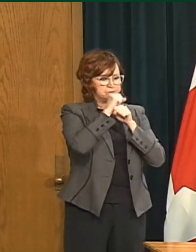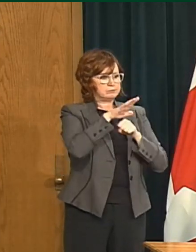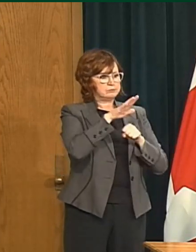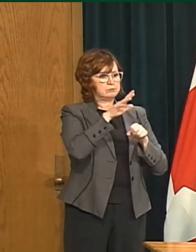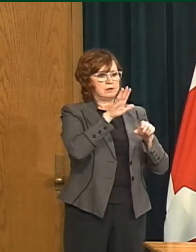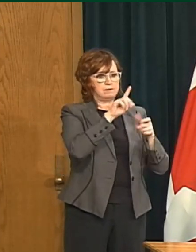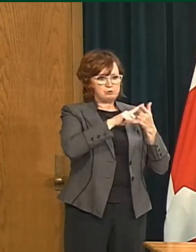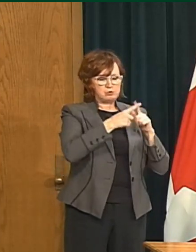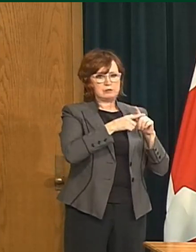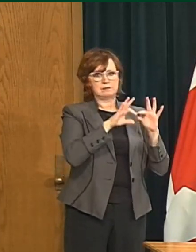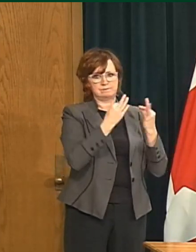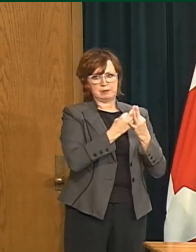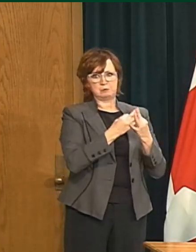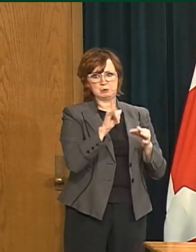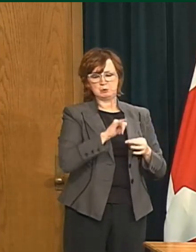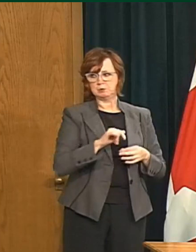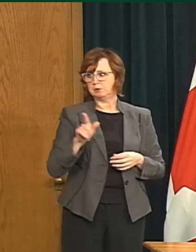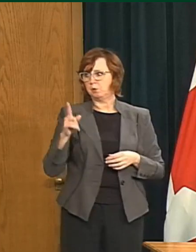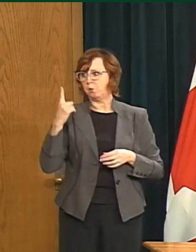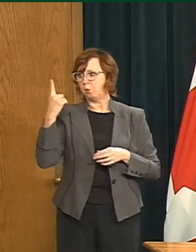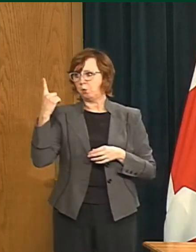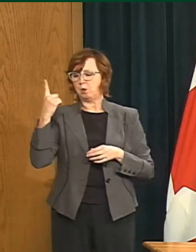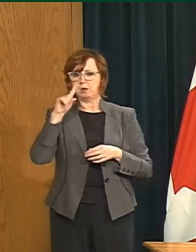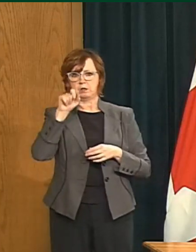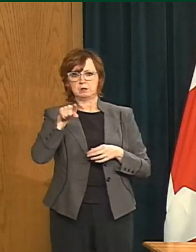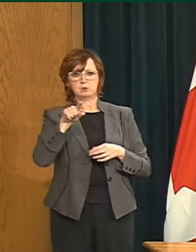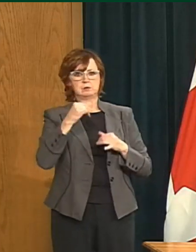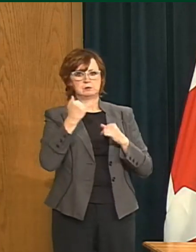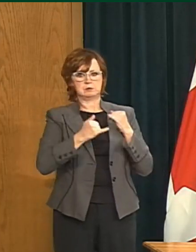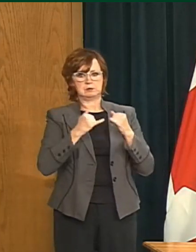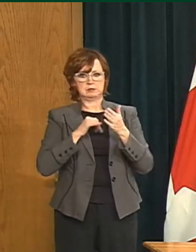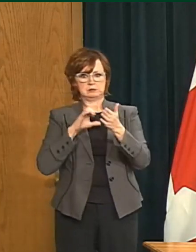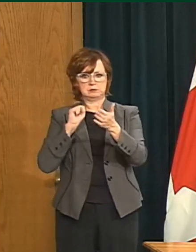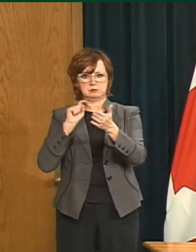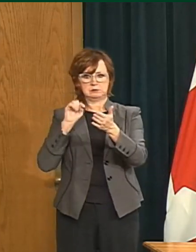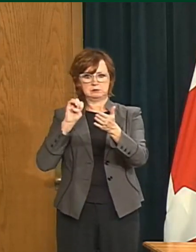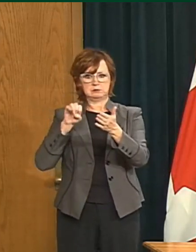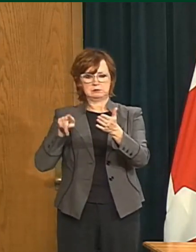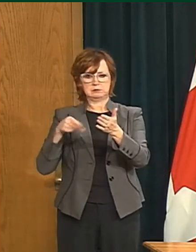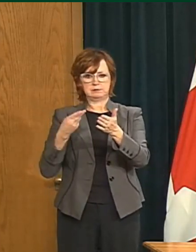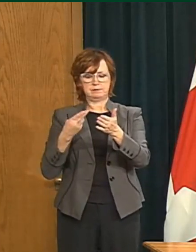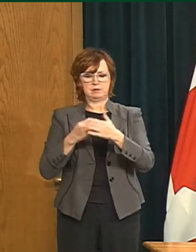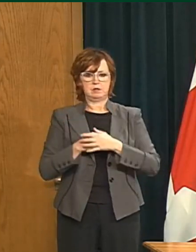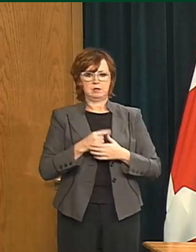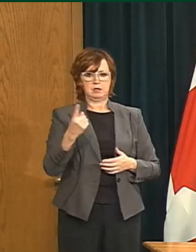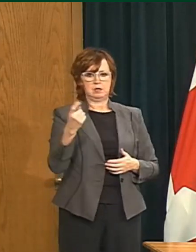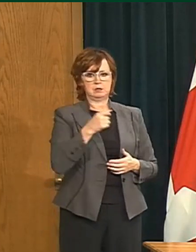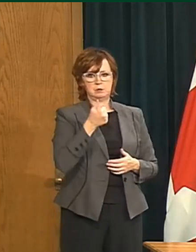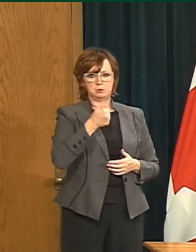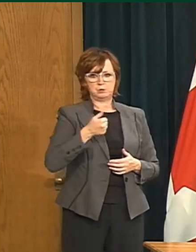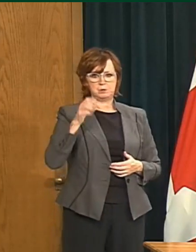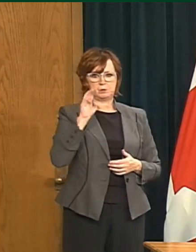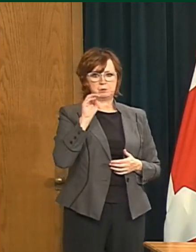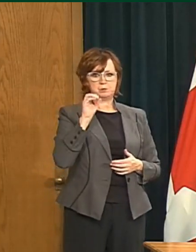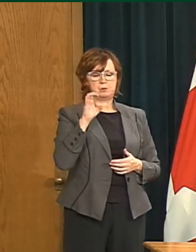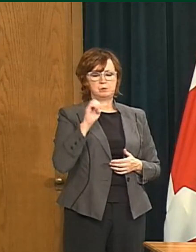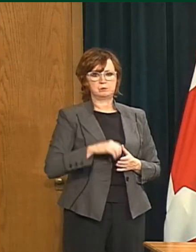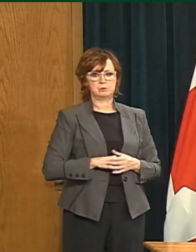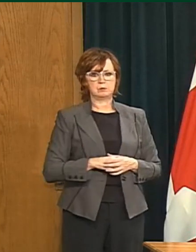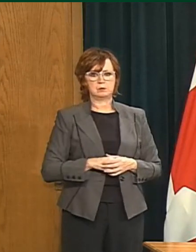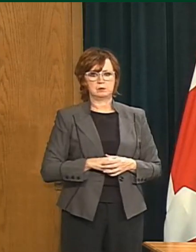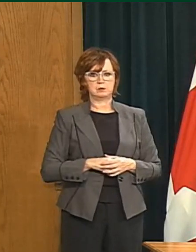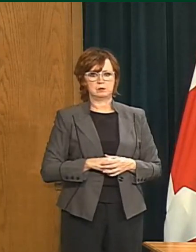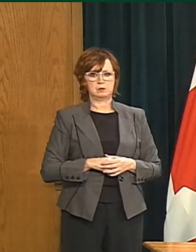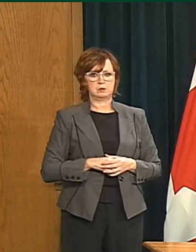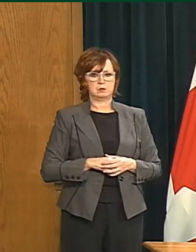self-isolation. We've got time for a last question from the floor. Steph? Are you looking at asking members of the public to start